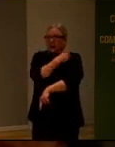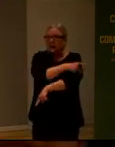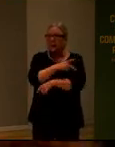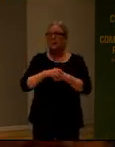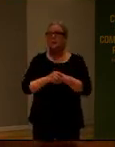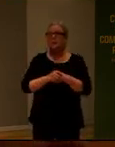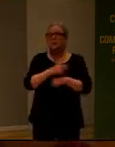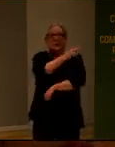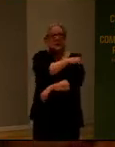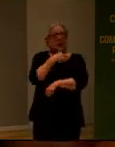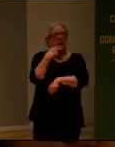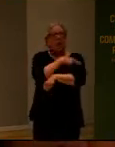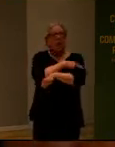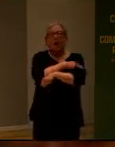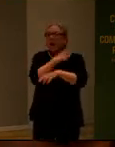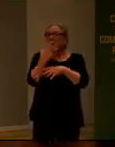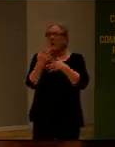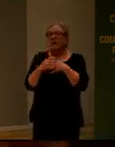crowding, that,